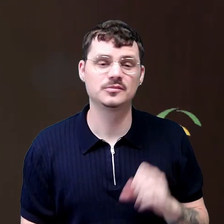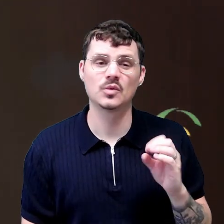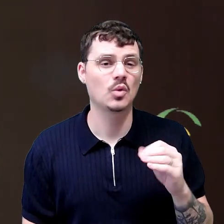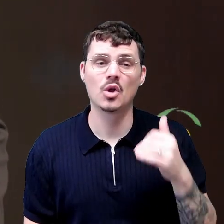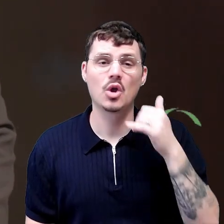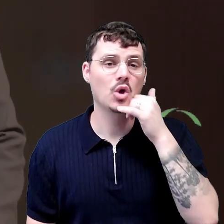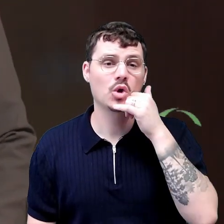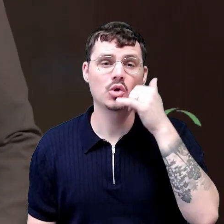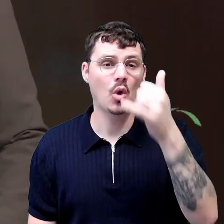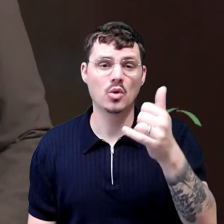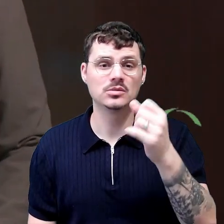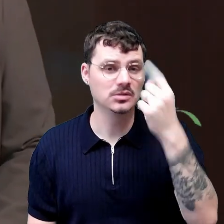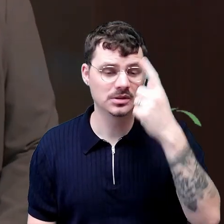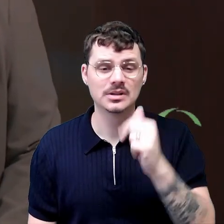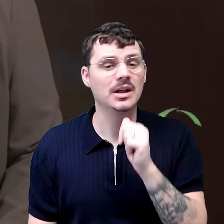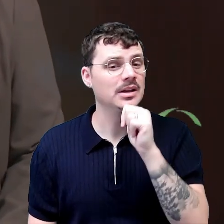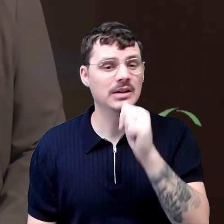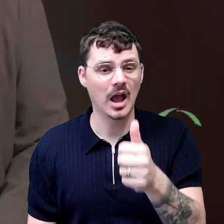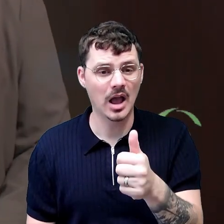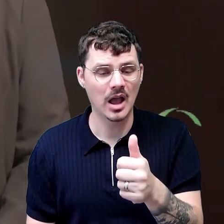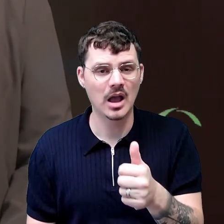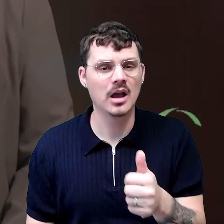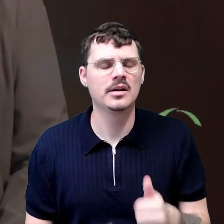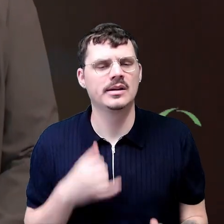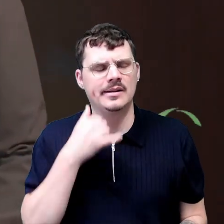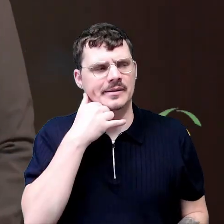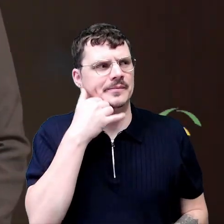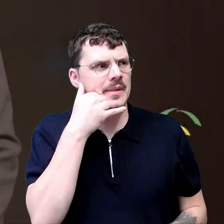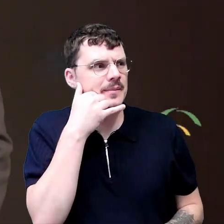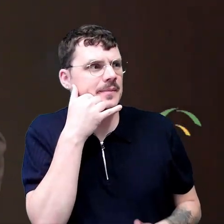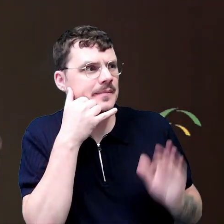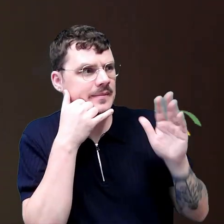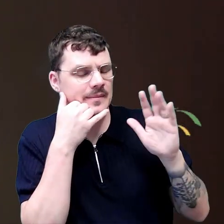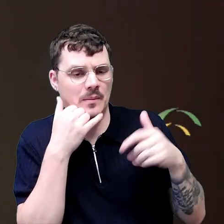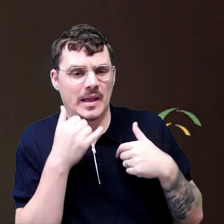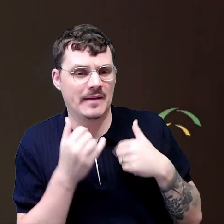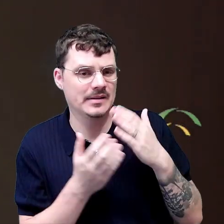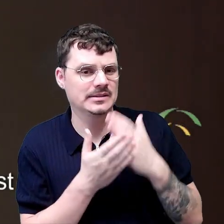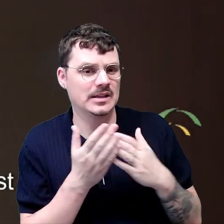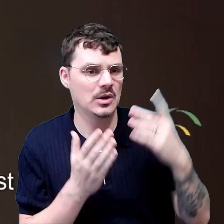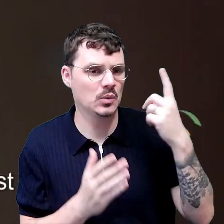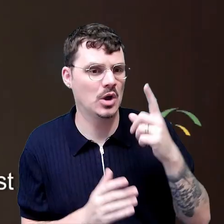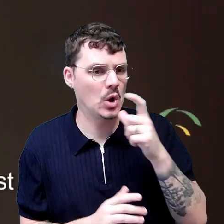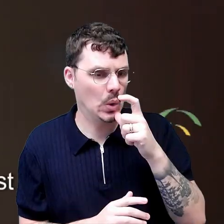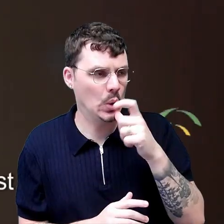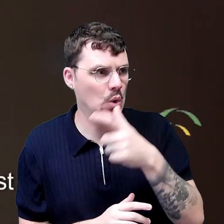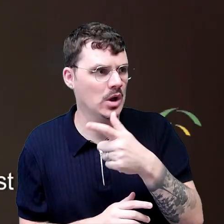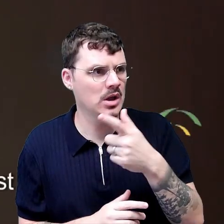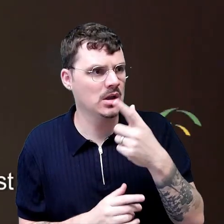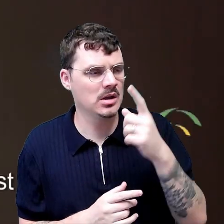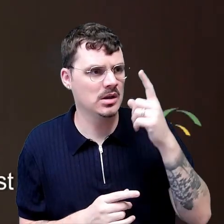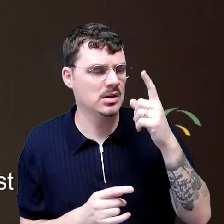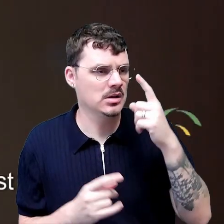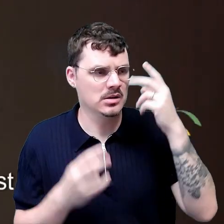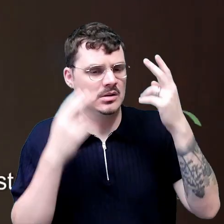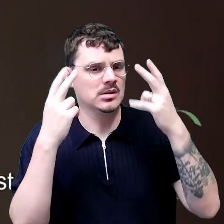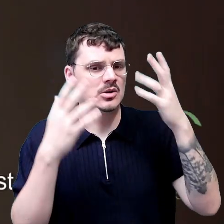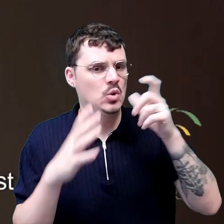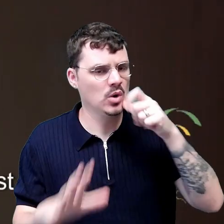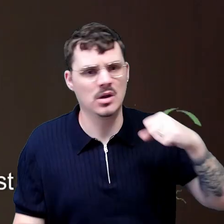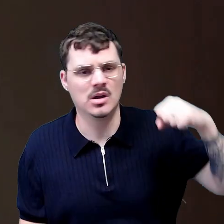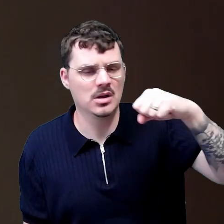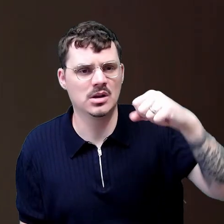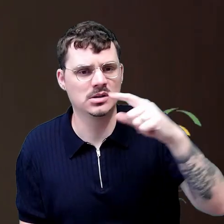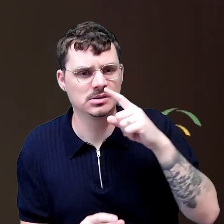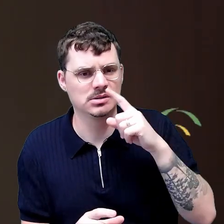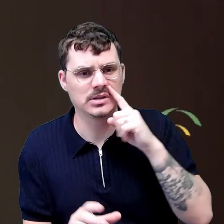So the next phone call is not, we've got some gal with a delusion who just popped her